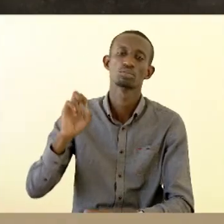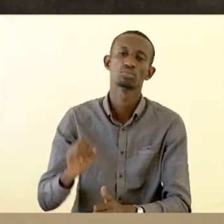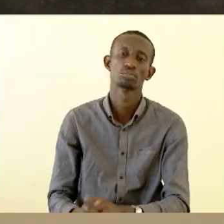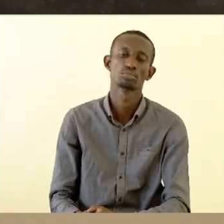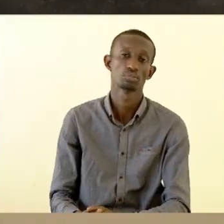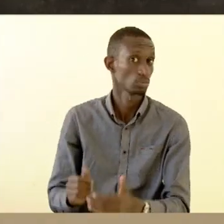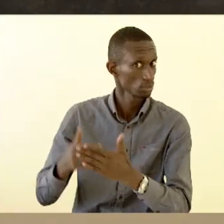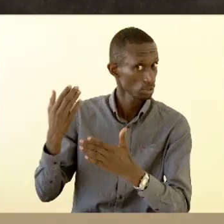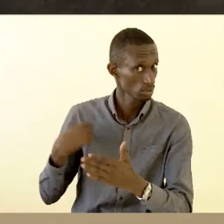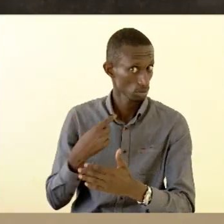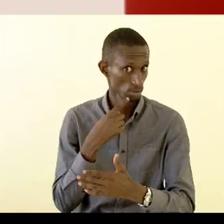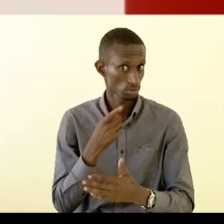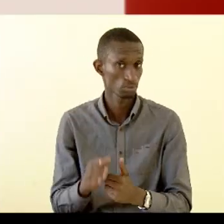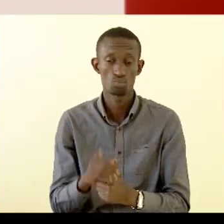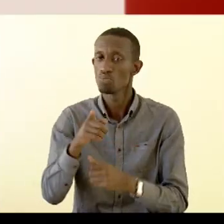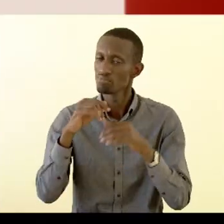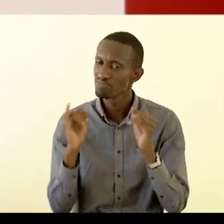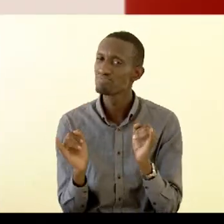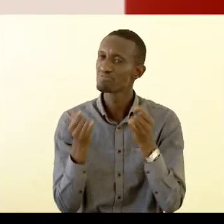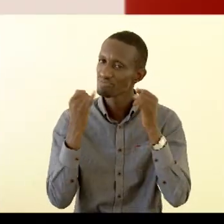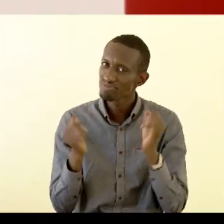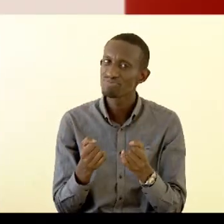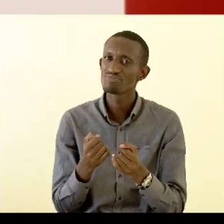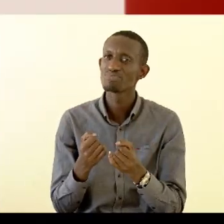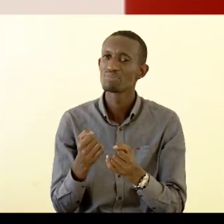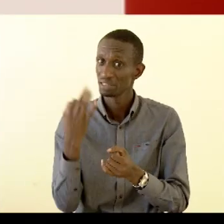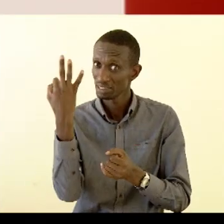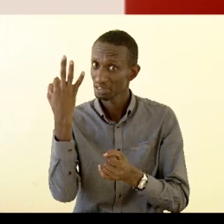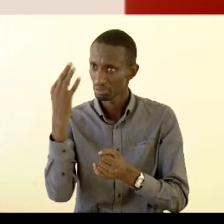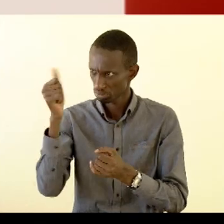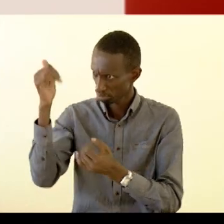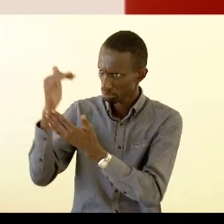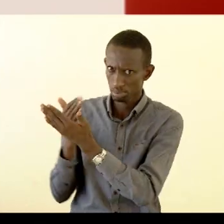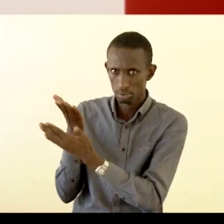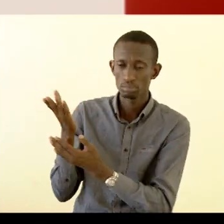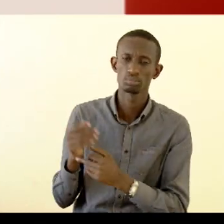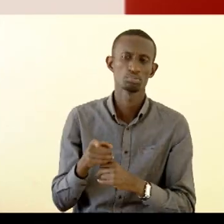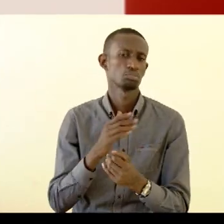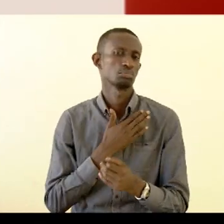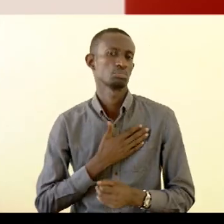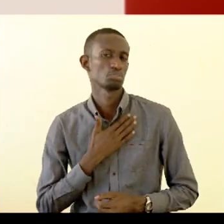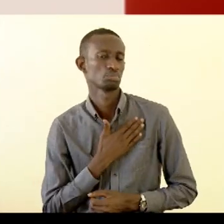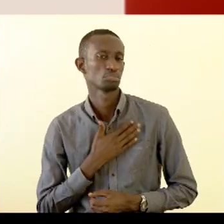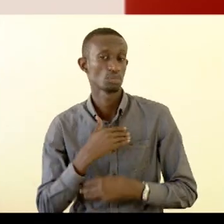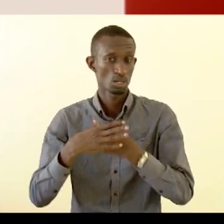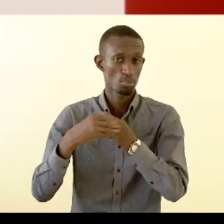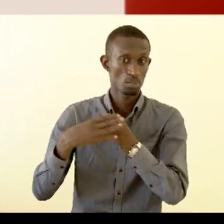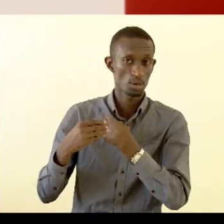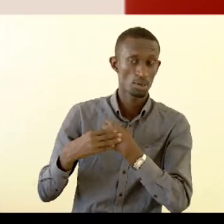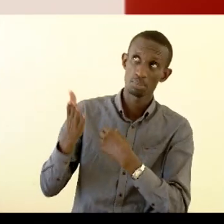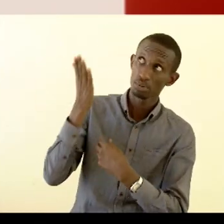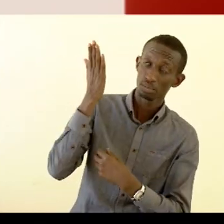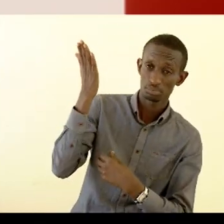I said, you will try the 3 next. So please take note